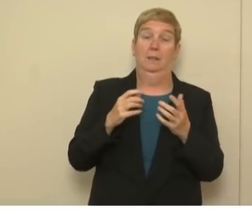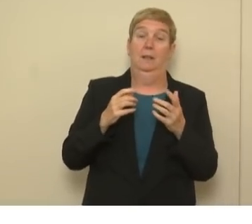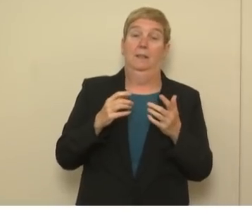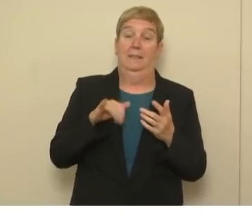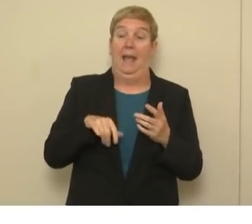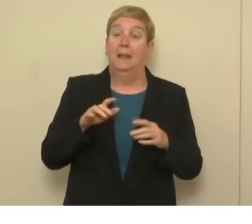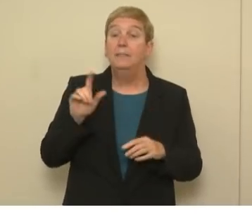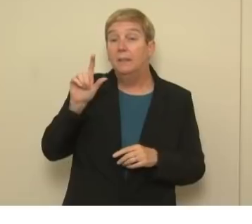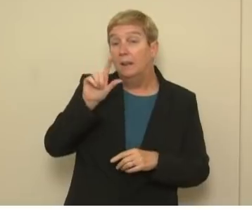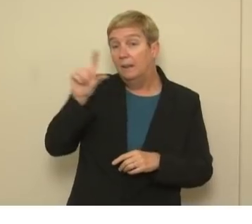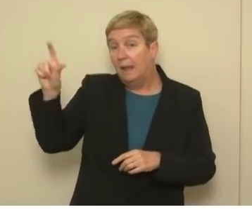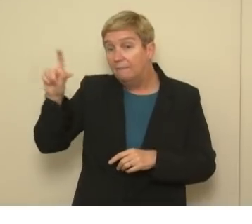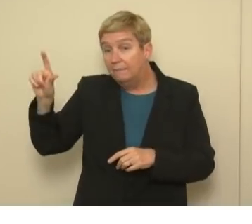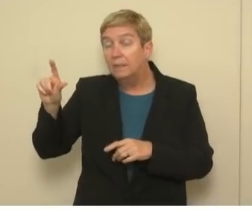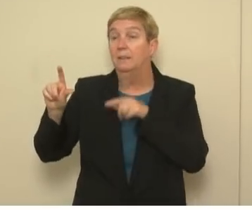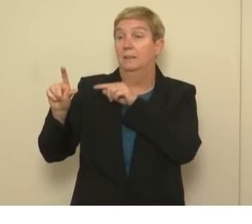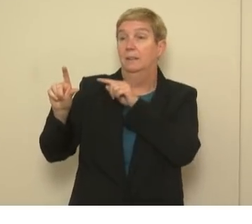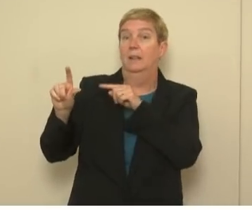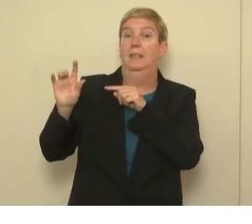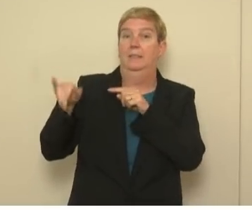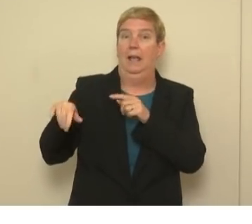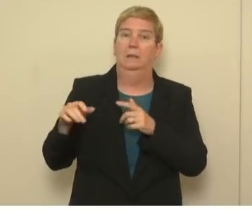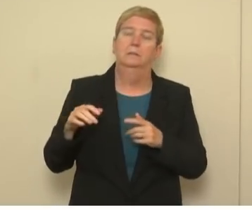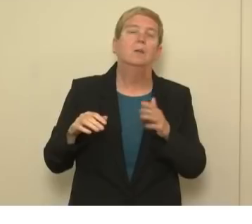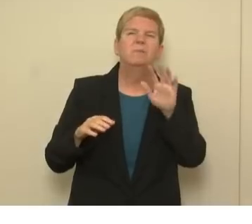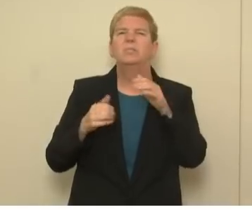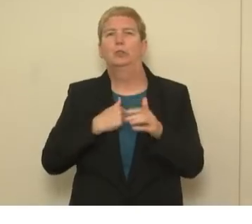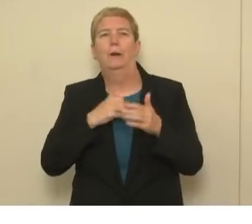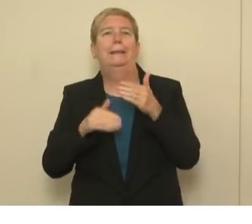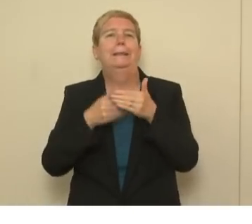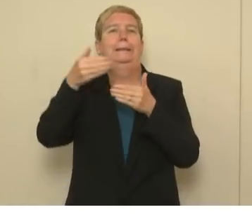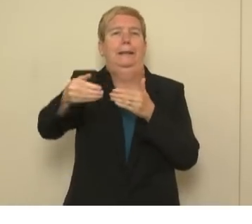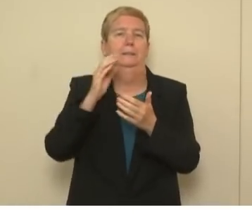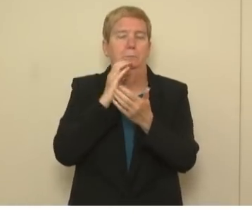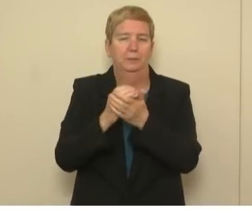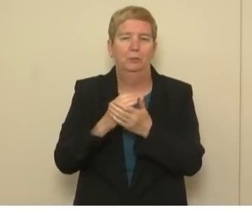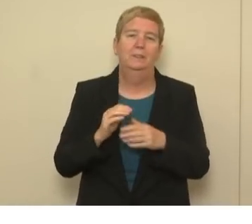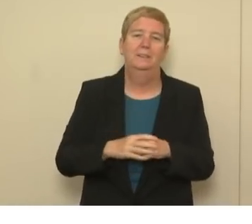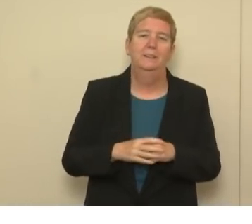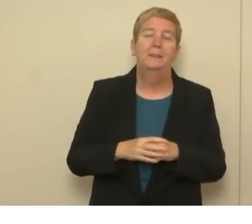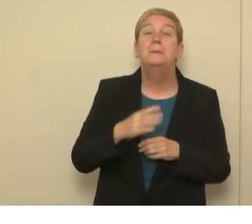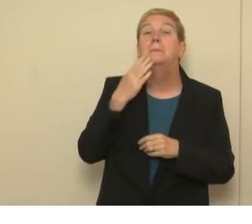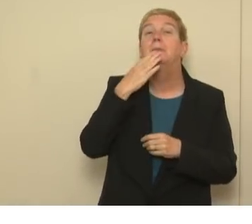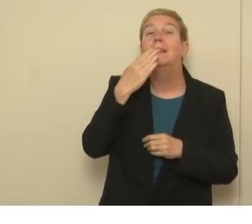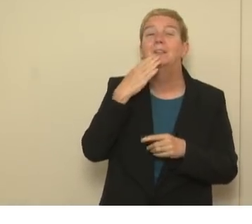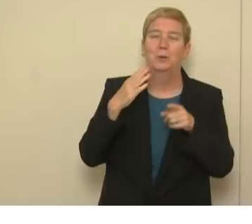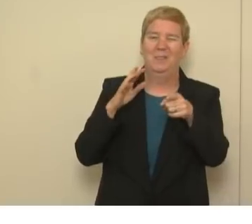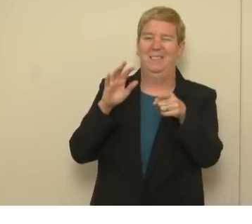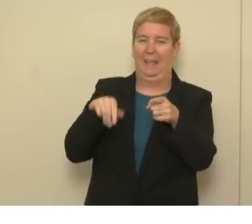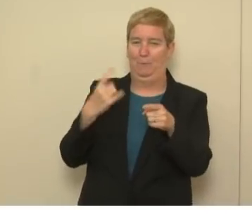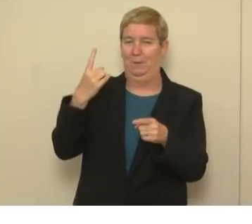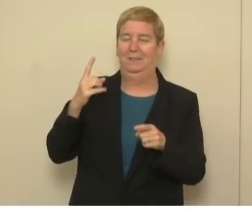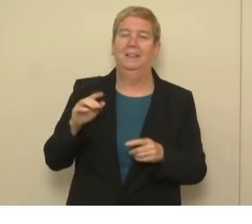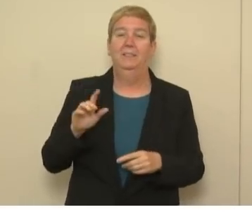the left, this is the time it took us, on the next slide, sorry, if I could have that one, please. There we are.